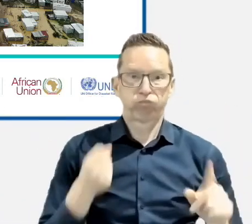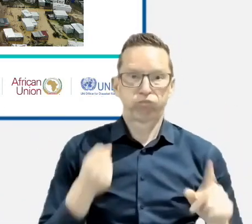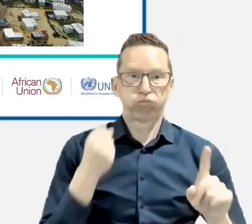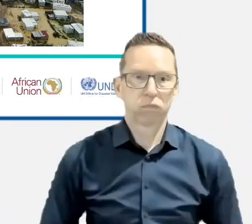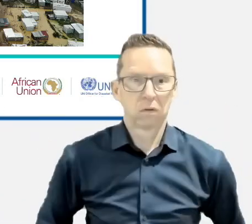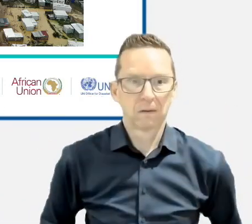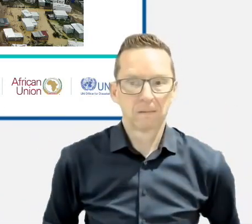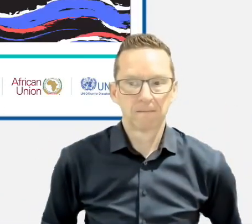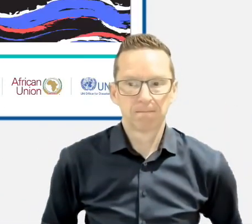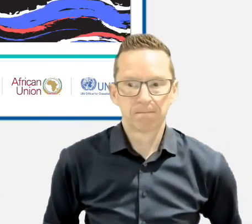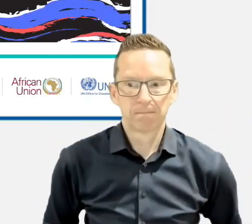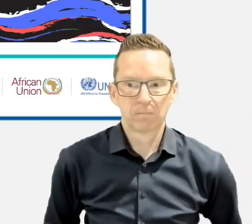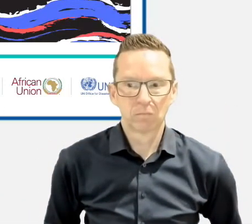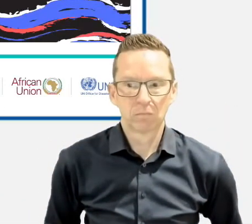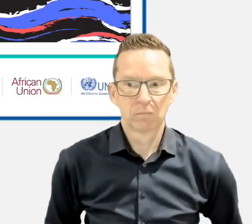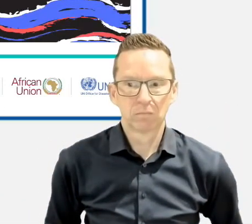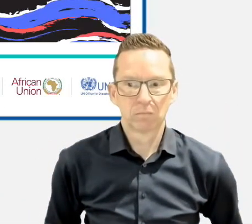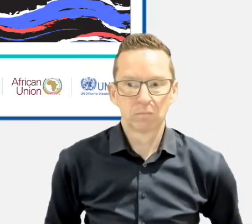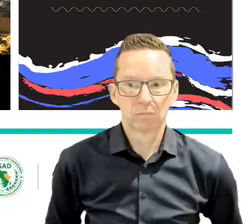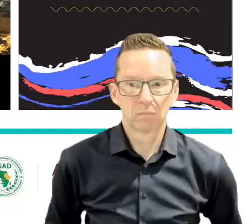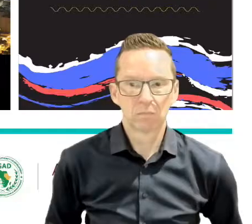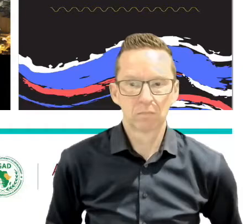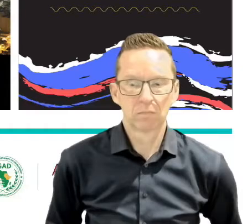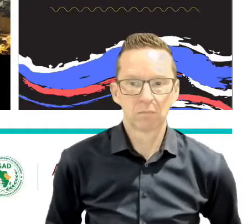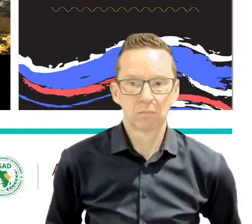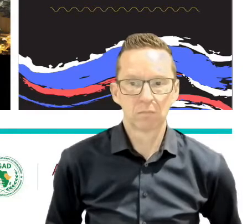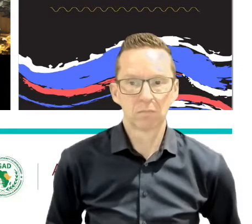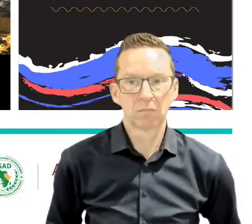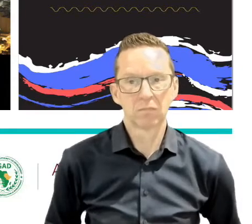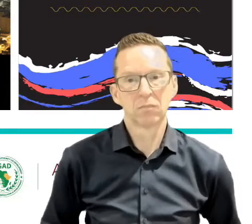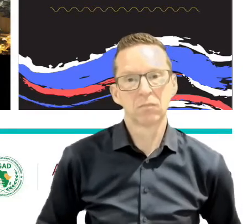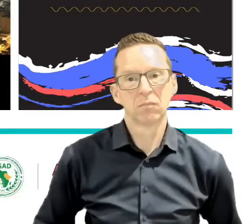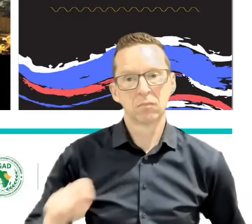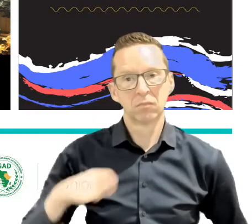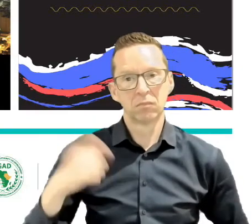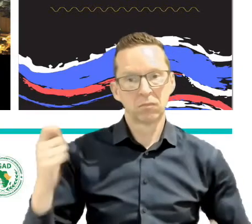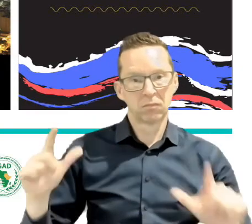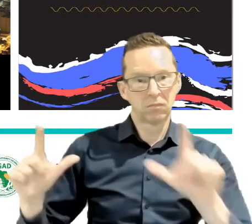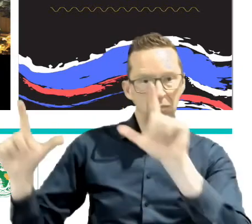next slide, in terms of understanding the systemic risk, so that system